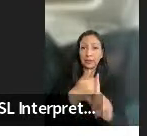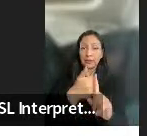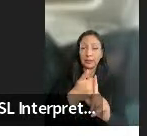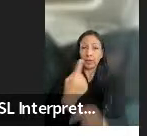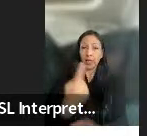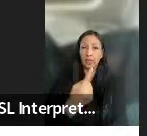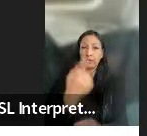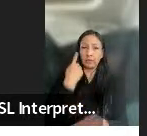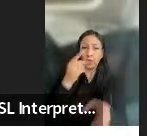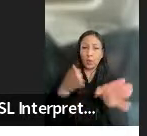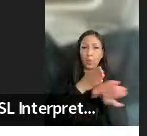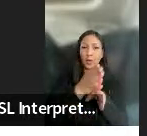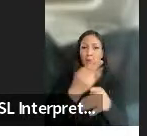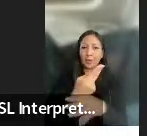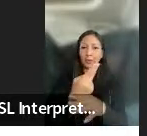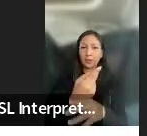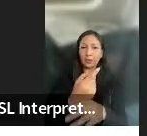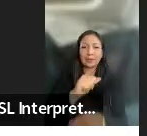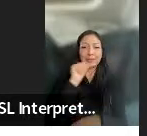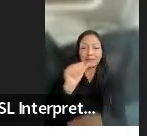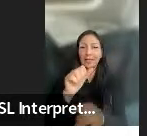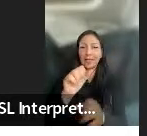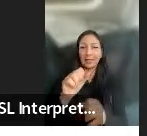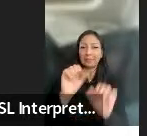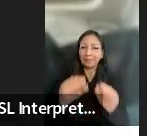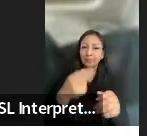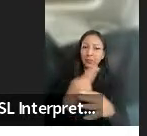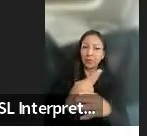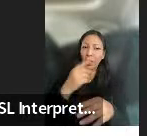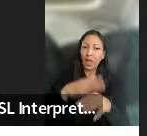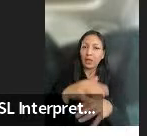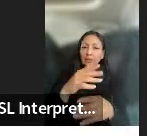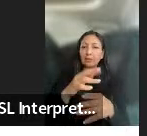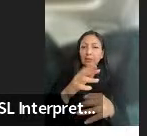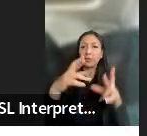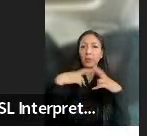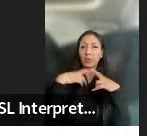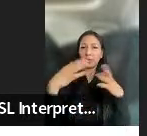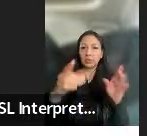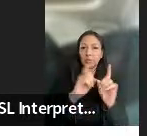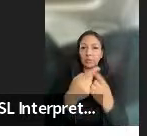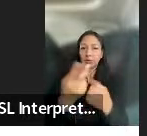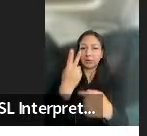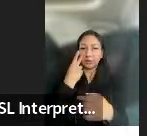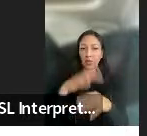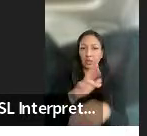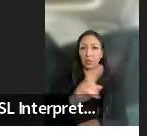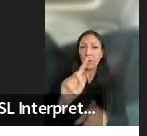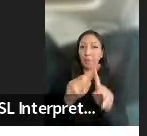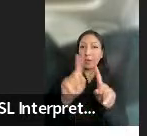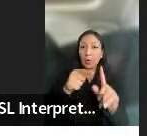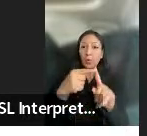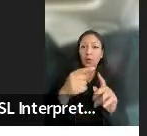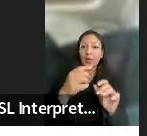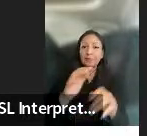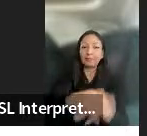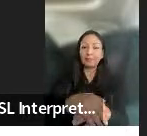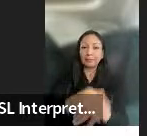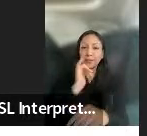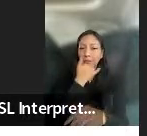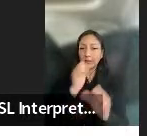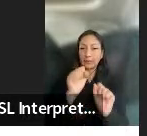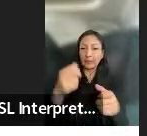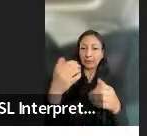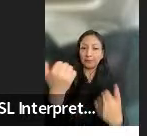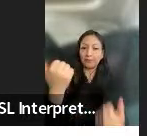as a primary use wouldn't necessarily be allowed in a residence district, as you can see on the right. But when it's incidental and supporting a primary